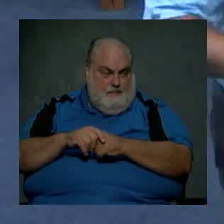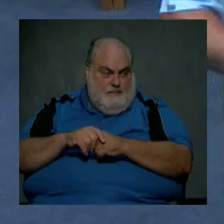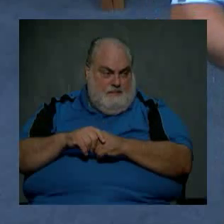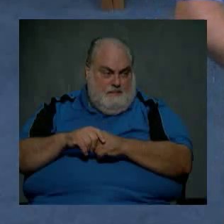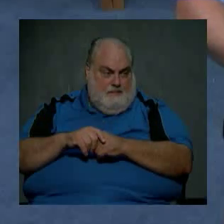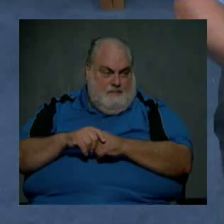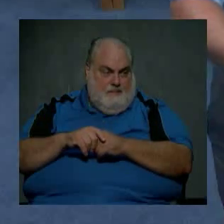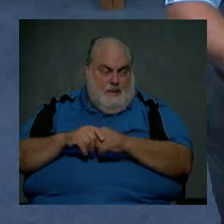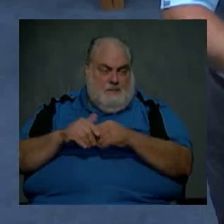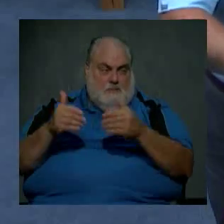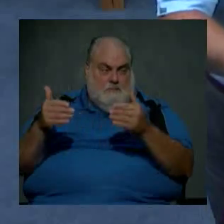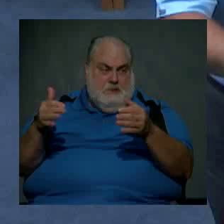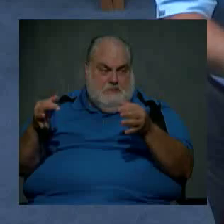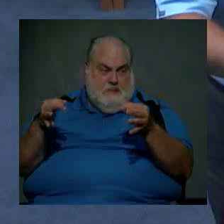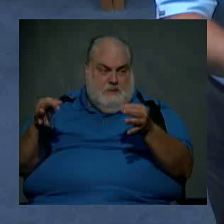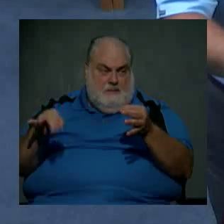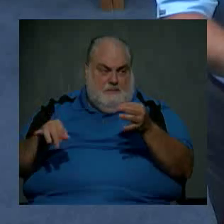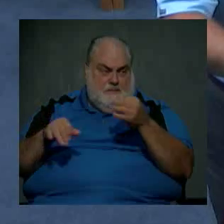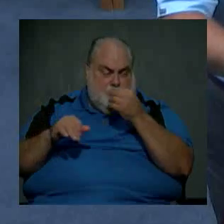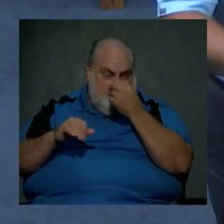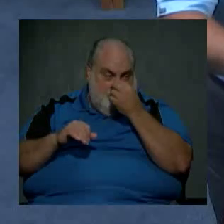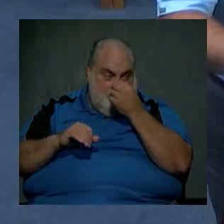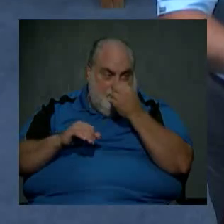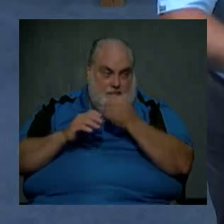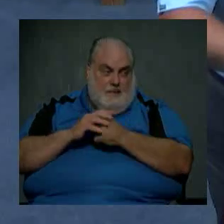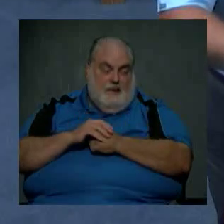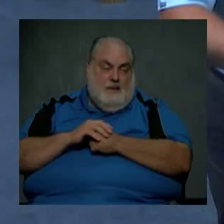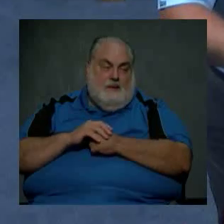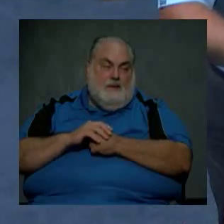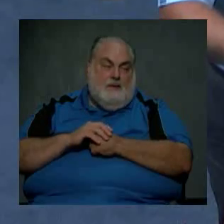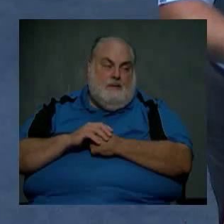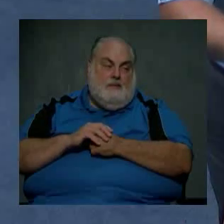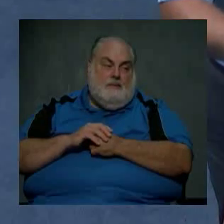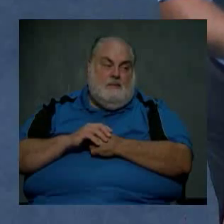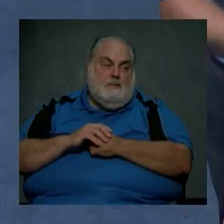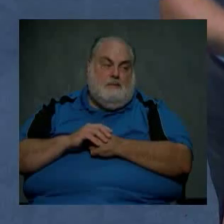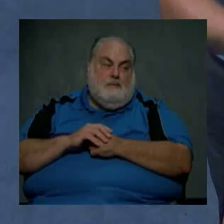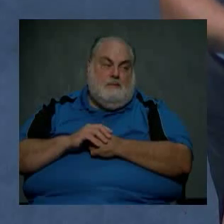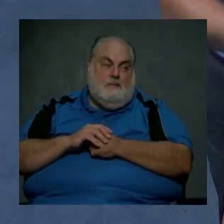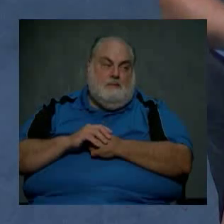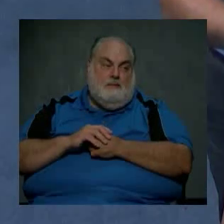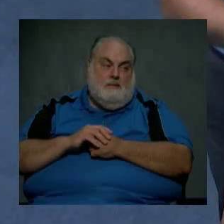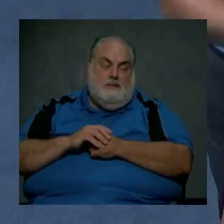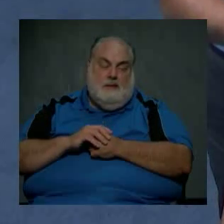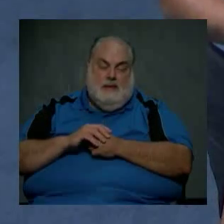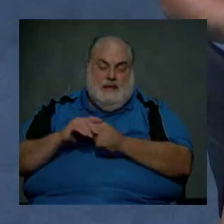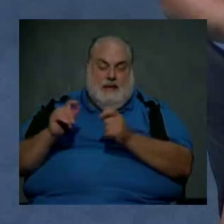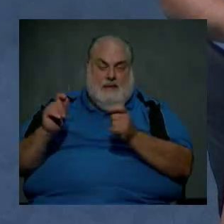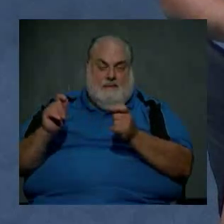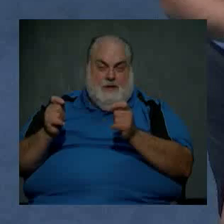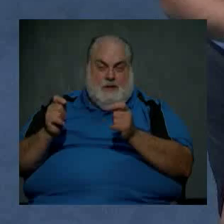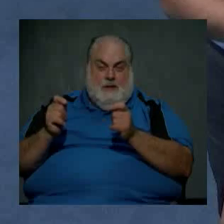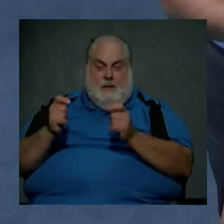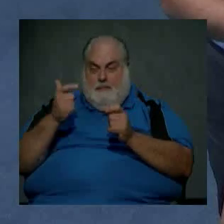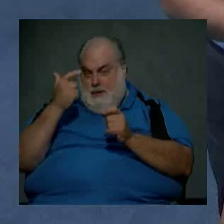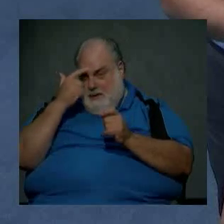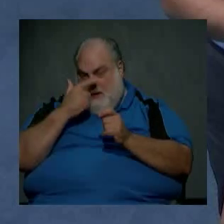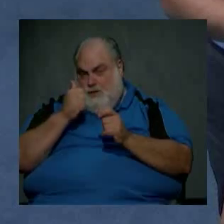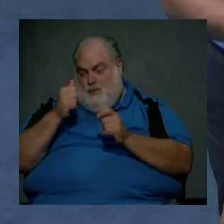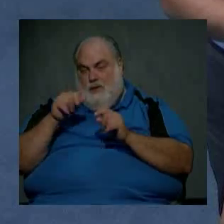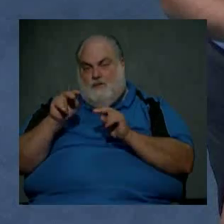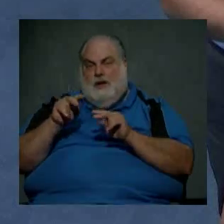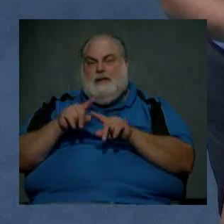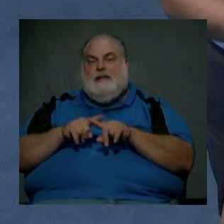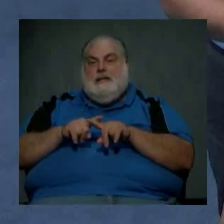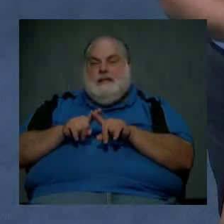you can go ahead and explain that. Okay. Actually, varies a little bit because we've looked at it at different